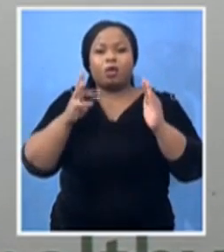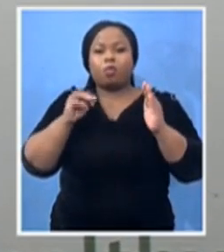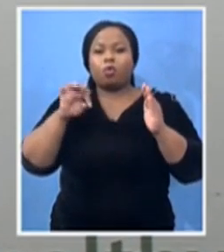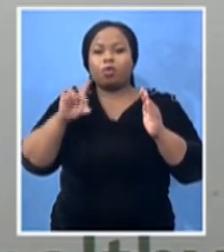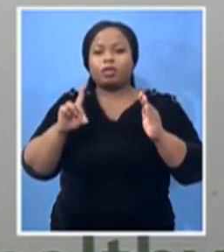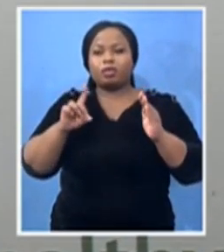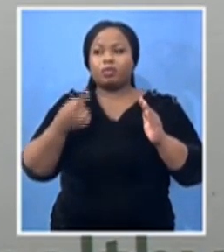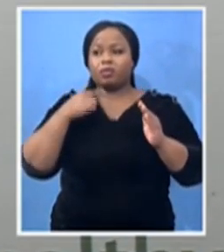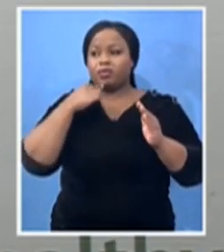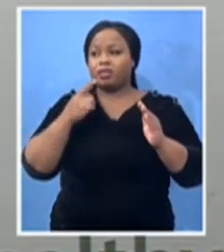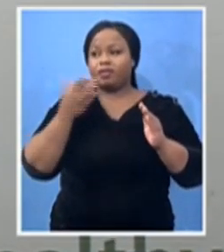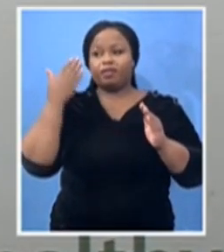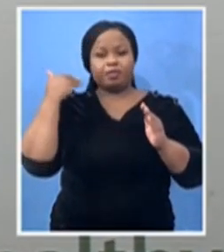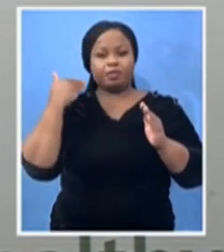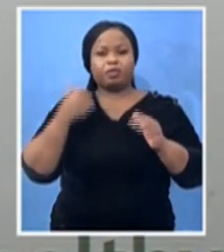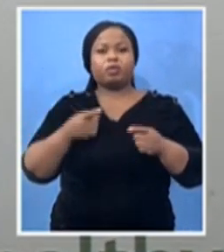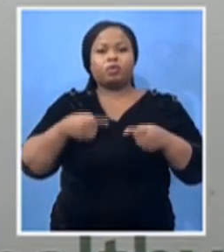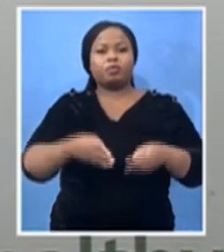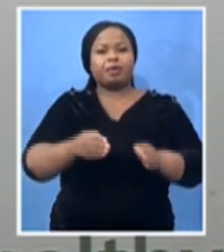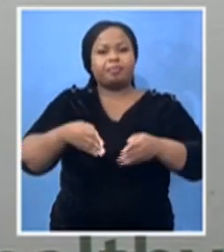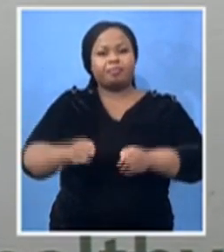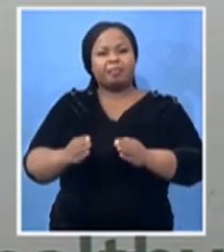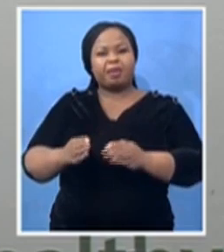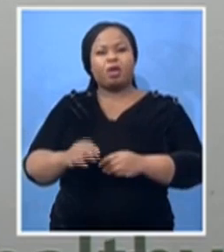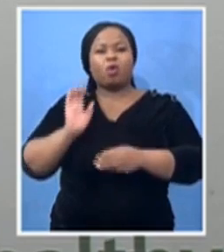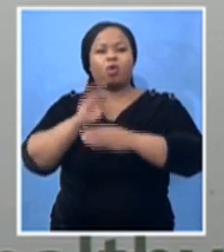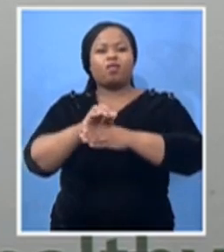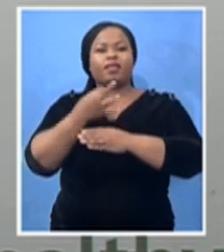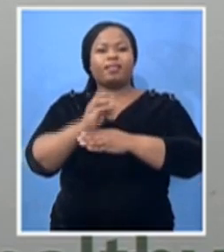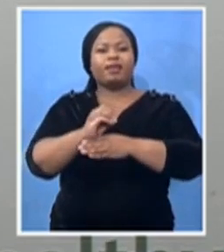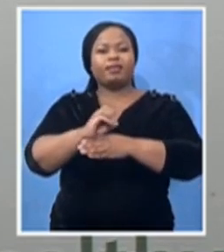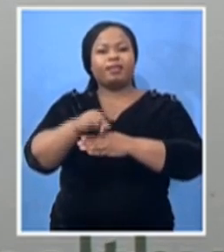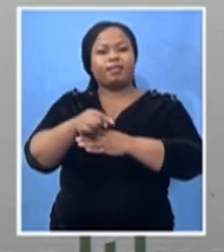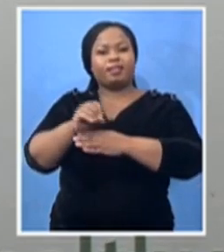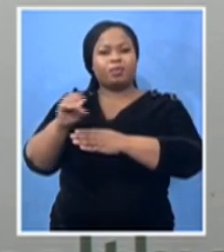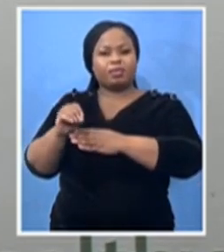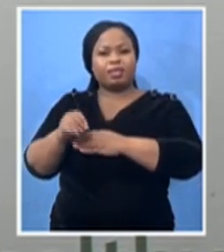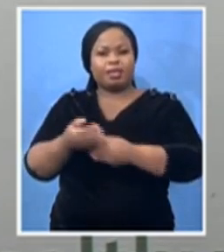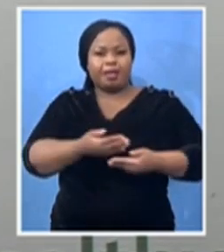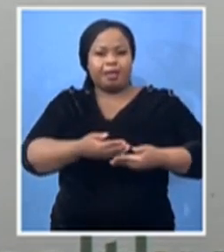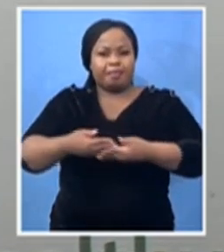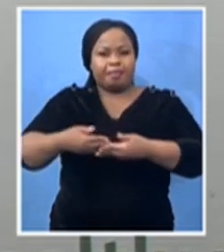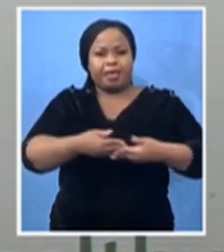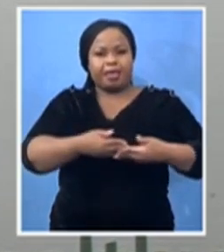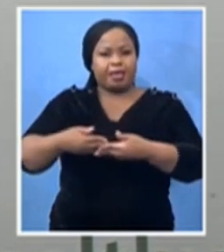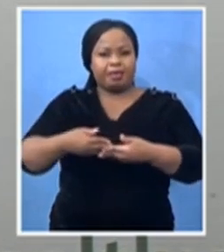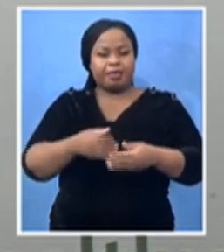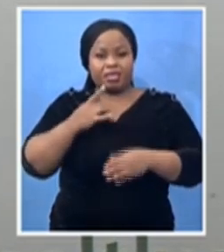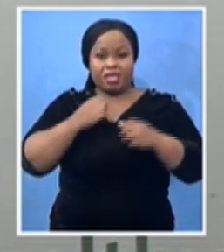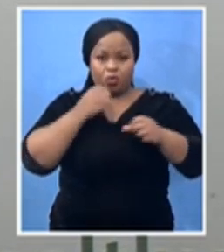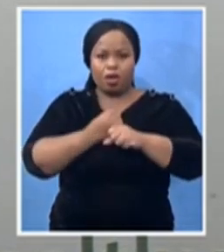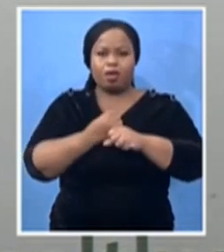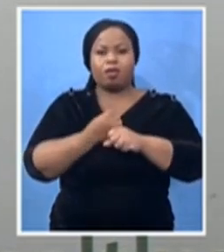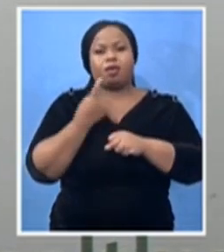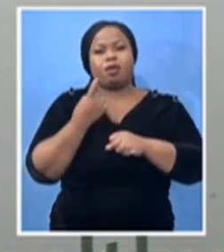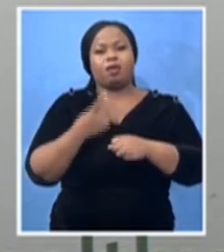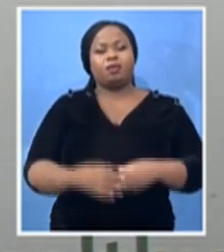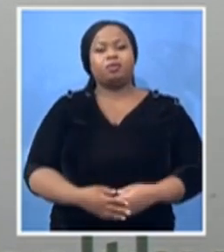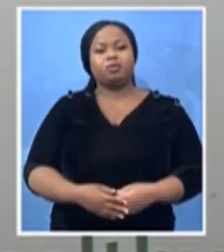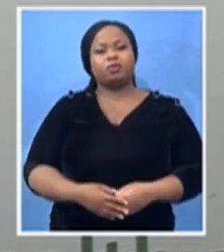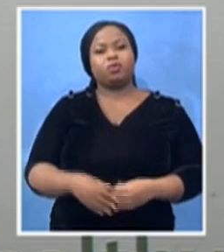over 30,000 babies per annum, and this is a great feat. Even in the line